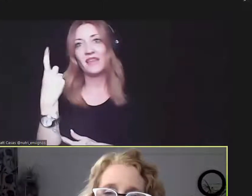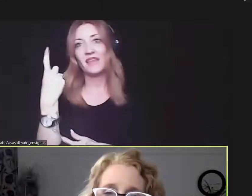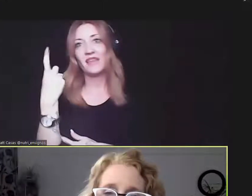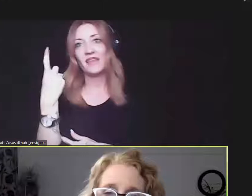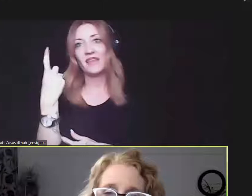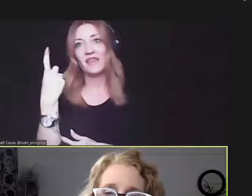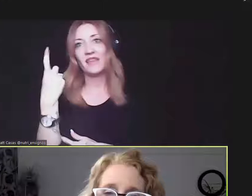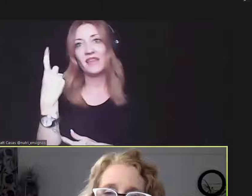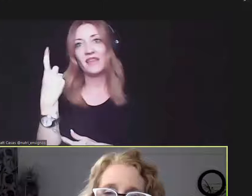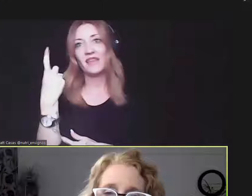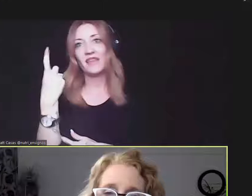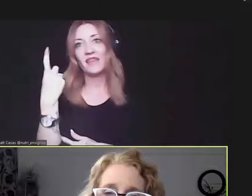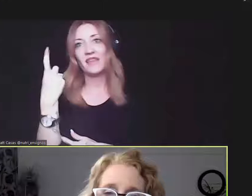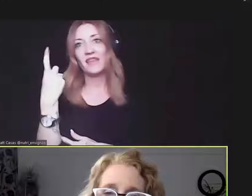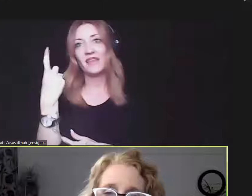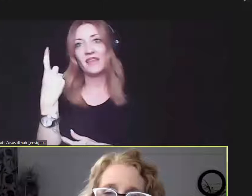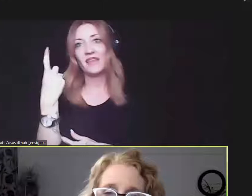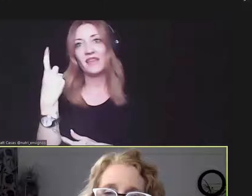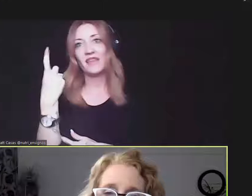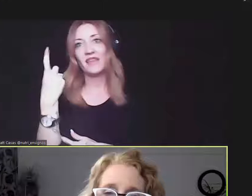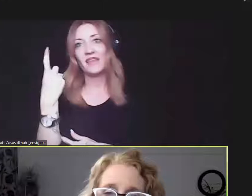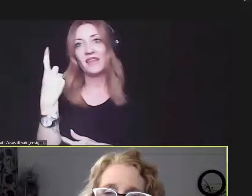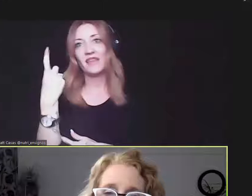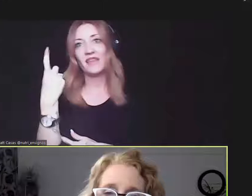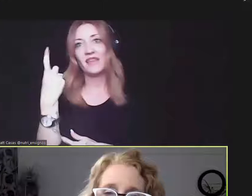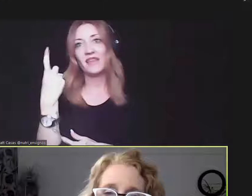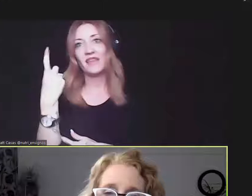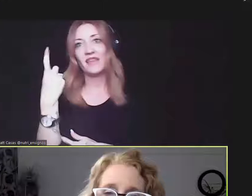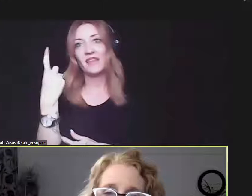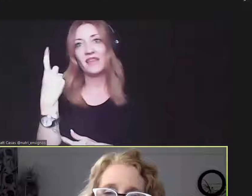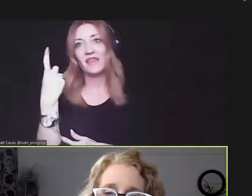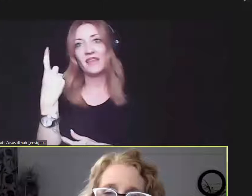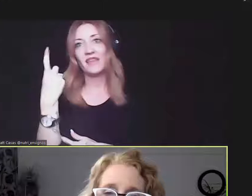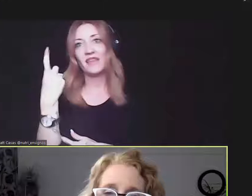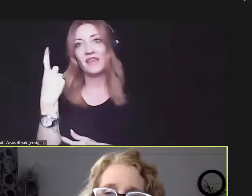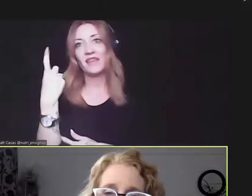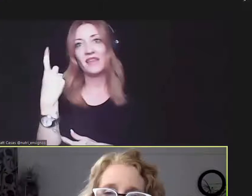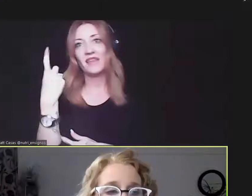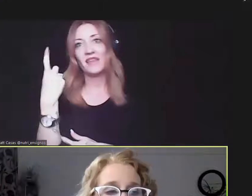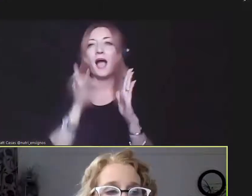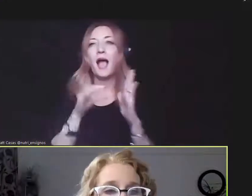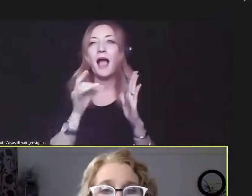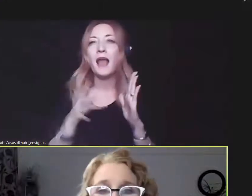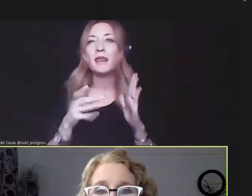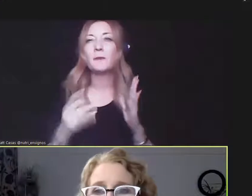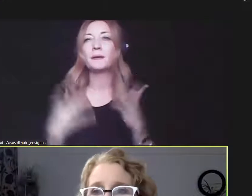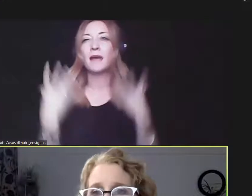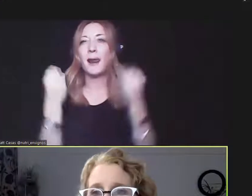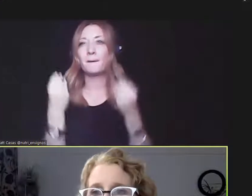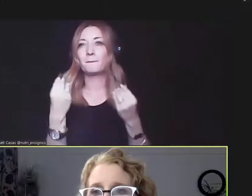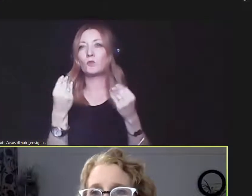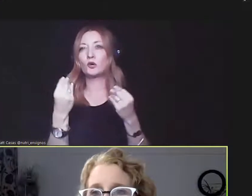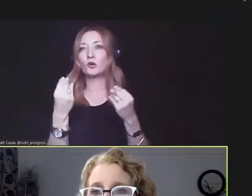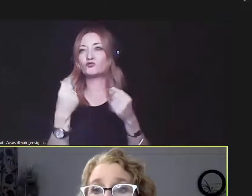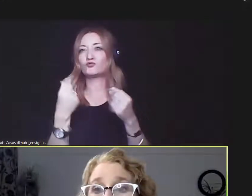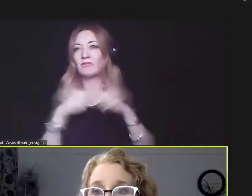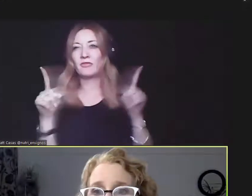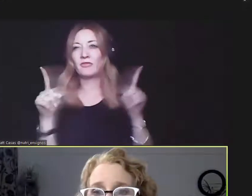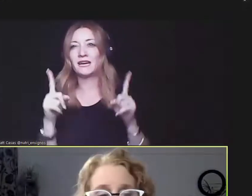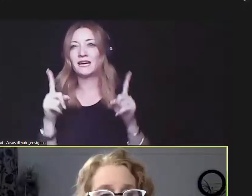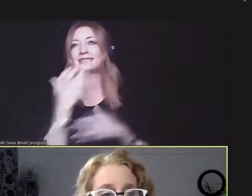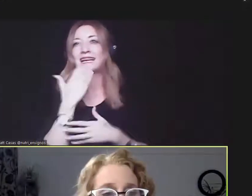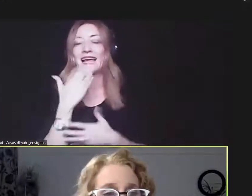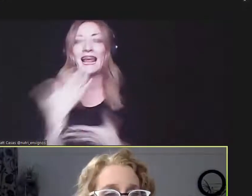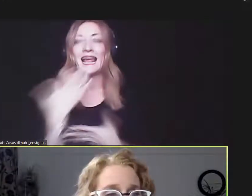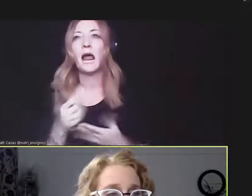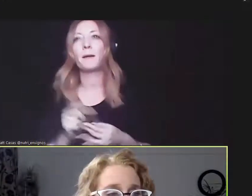like yeast and bacteria and parasites in the gut and